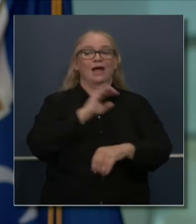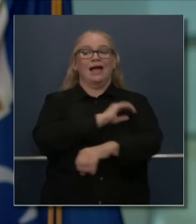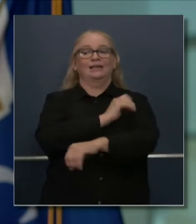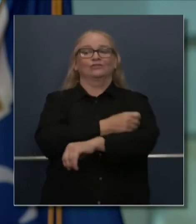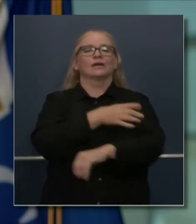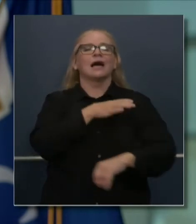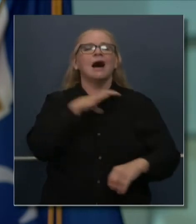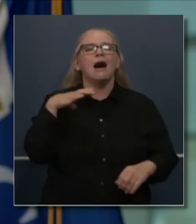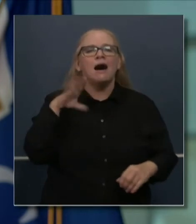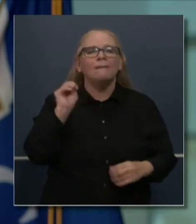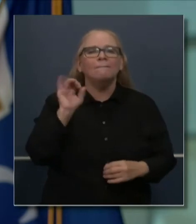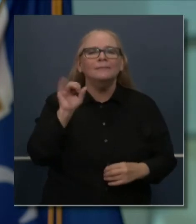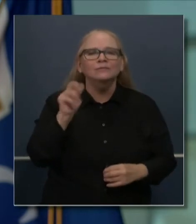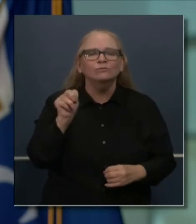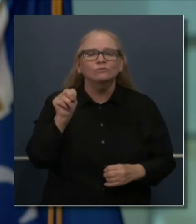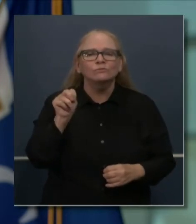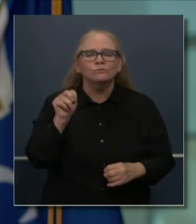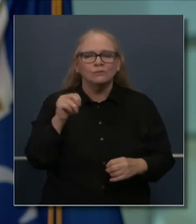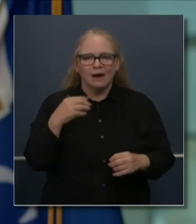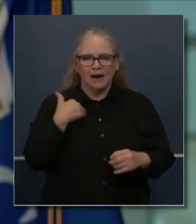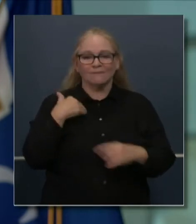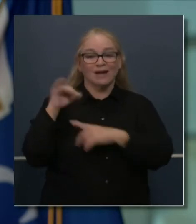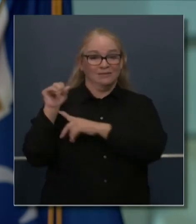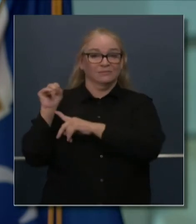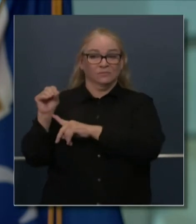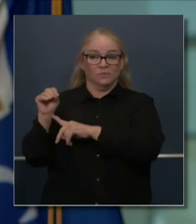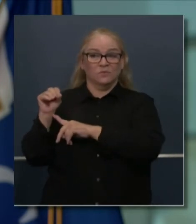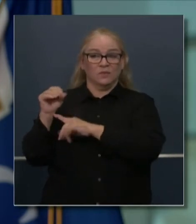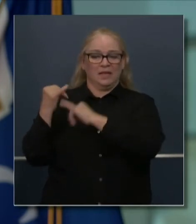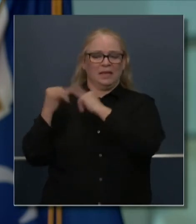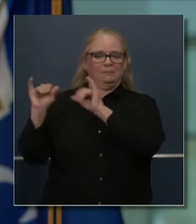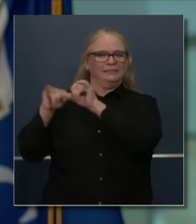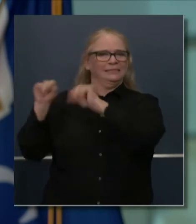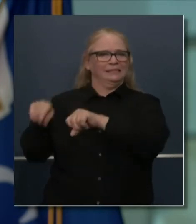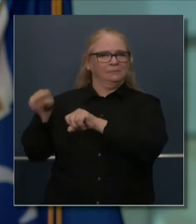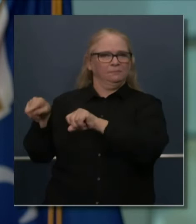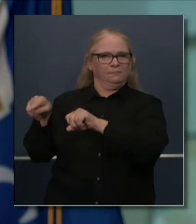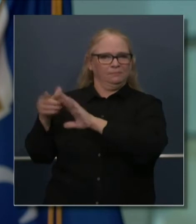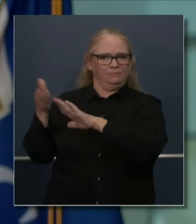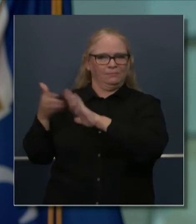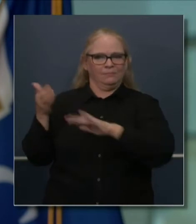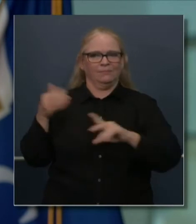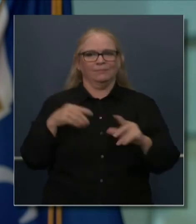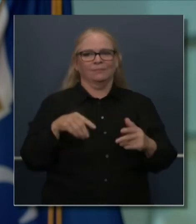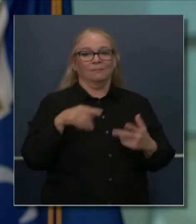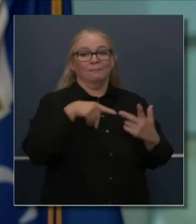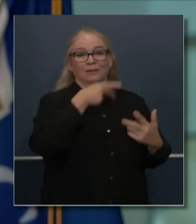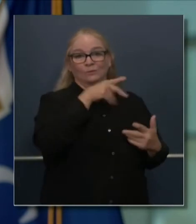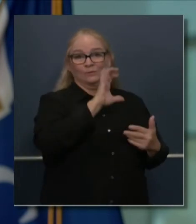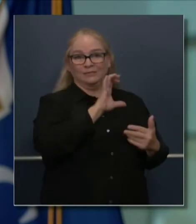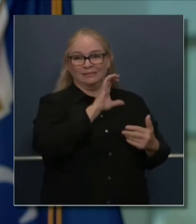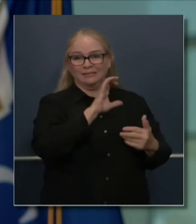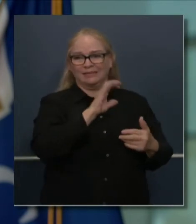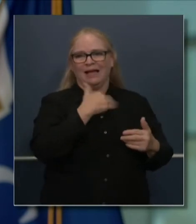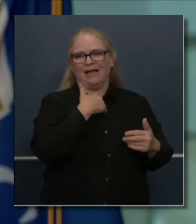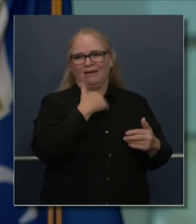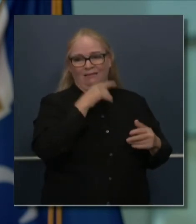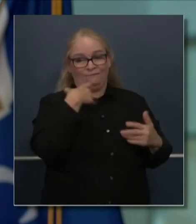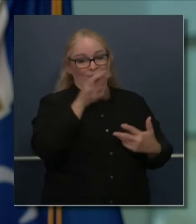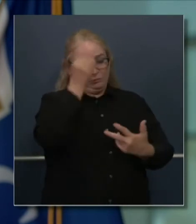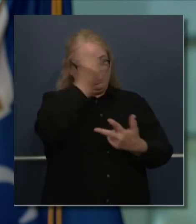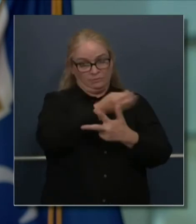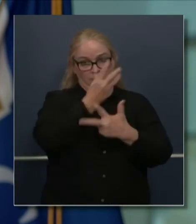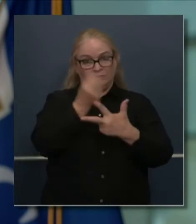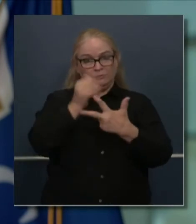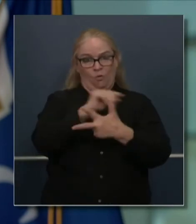an independent system operator, and we have the California Public Utilities Commission. I sent a letter to all three because of the